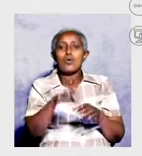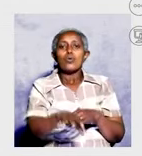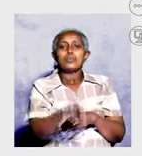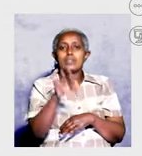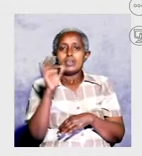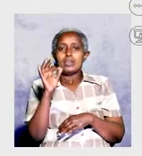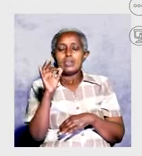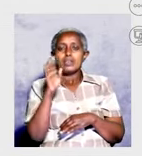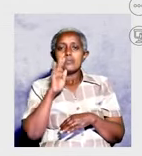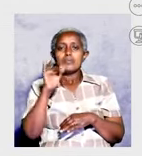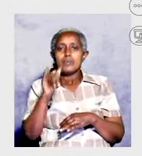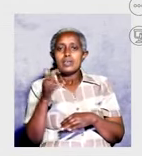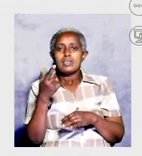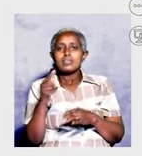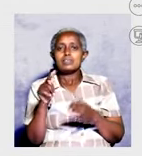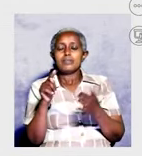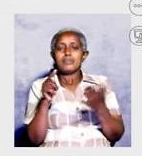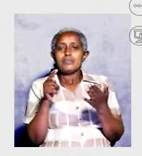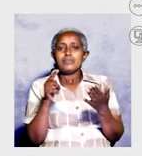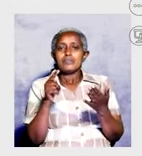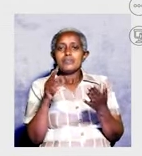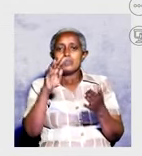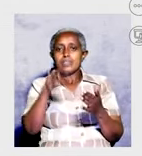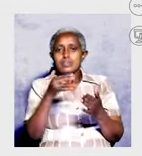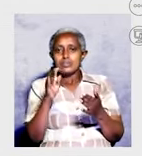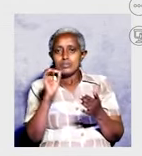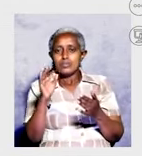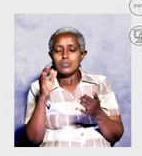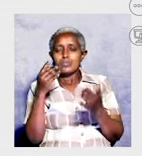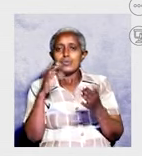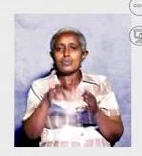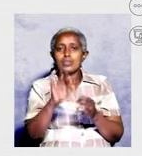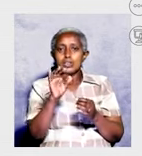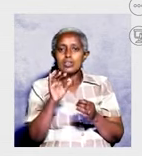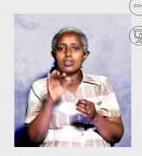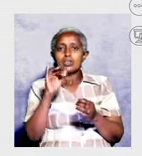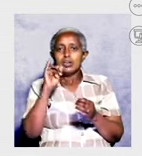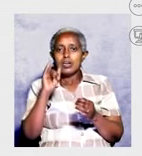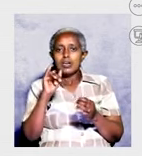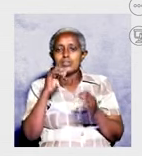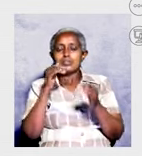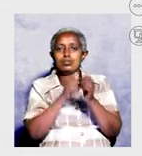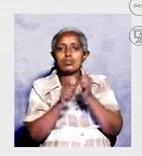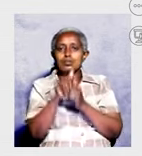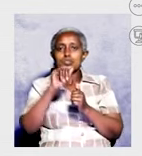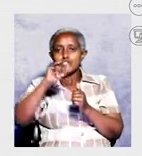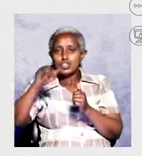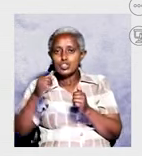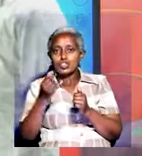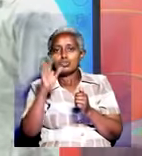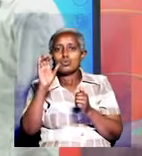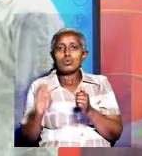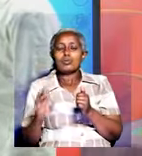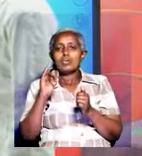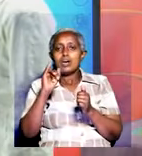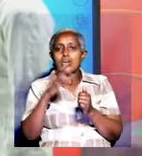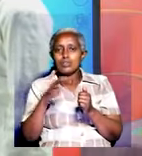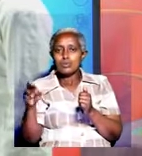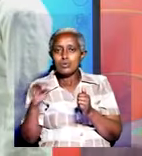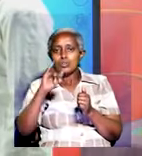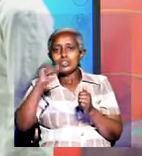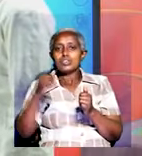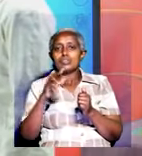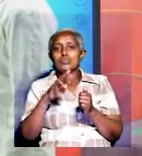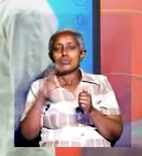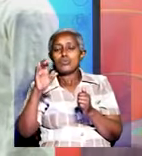obtained by deleting the matrix obtained i's row and j's column. So this